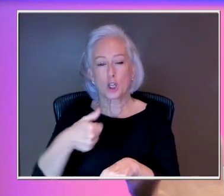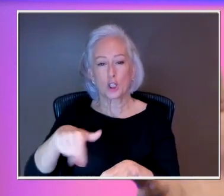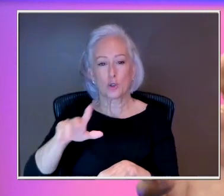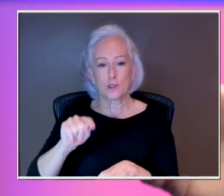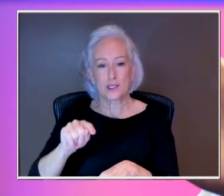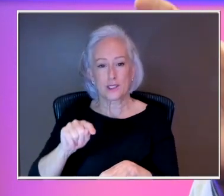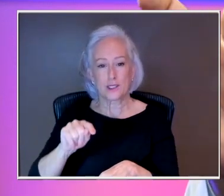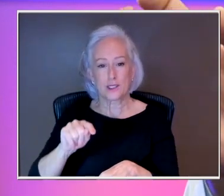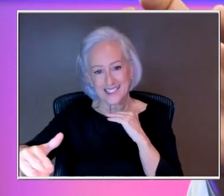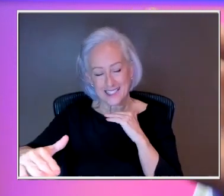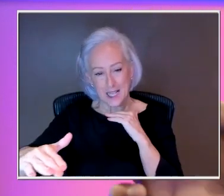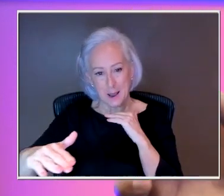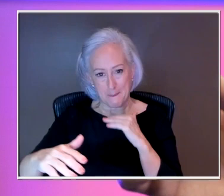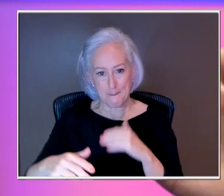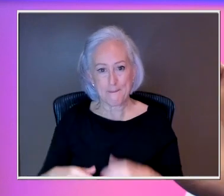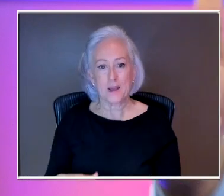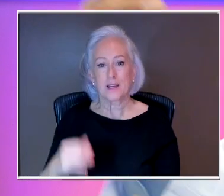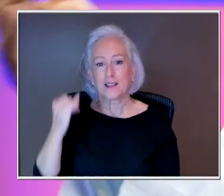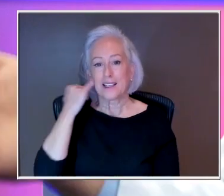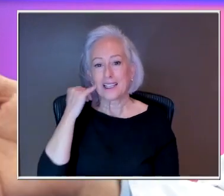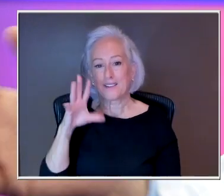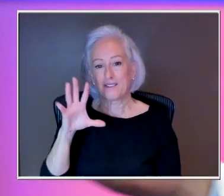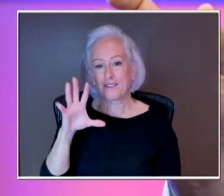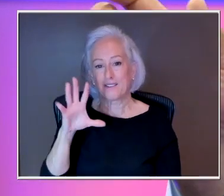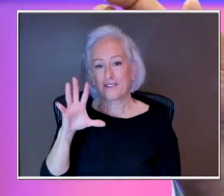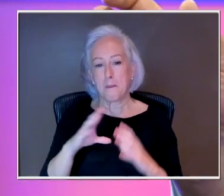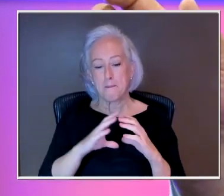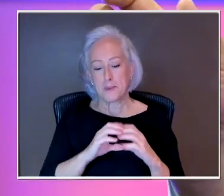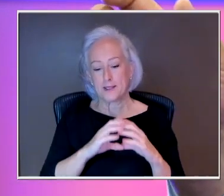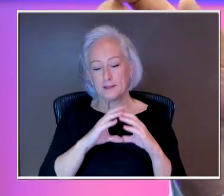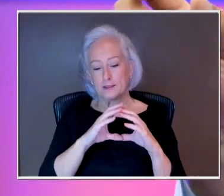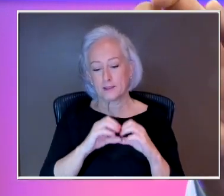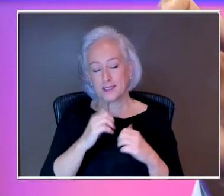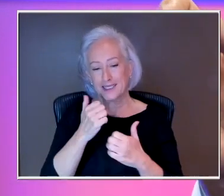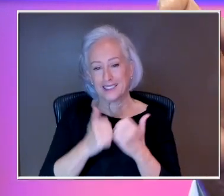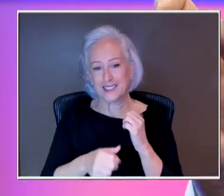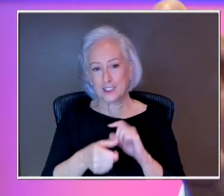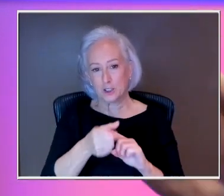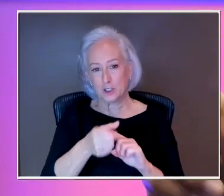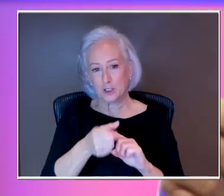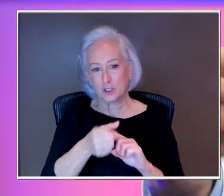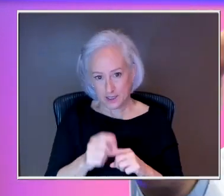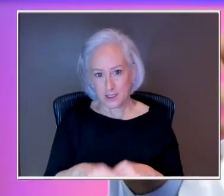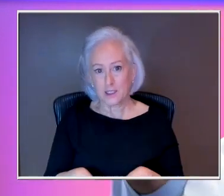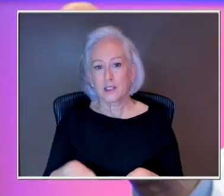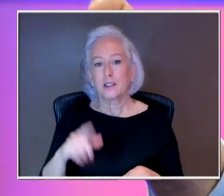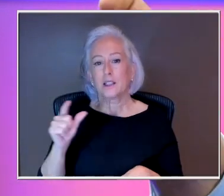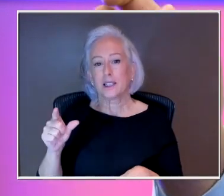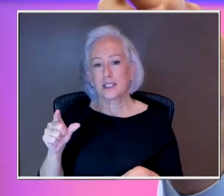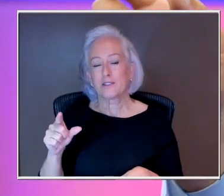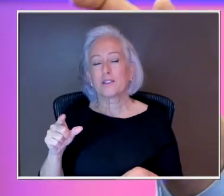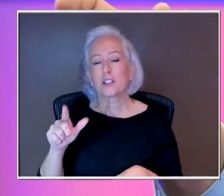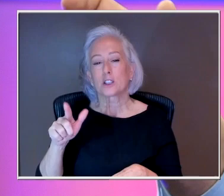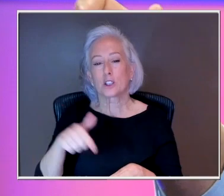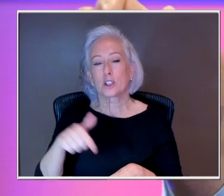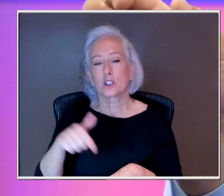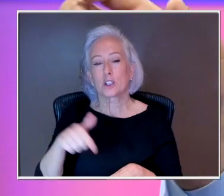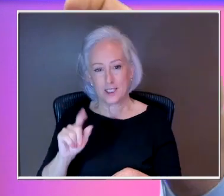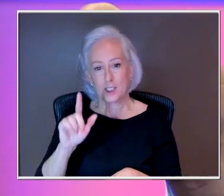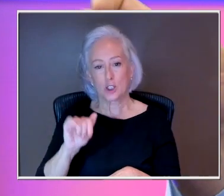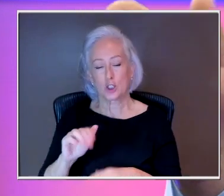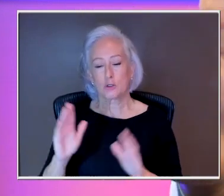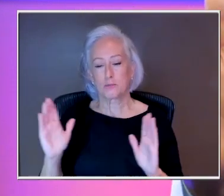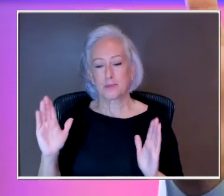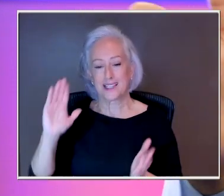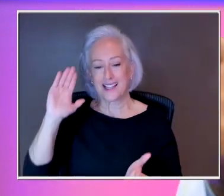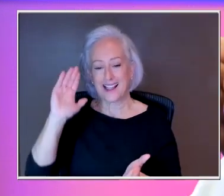beats per minute, we have a long QT. If it's at 100, that QT interval should be less. And what happens with exercise is it doesn't get